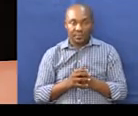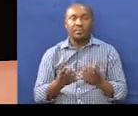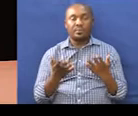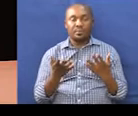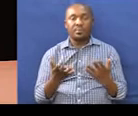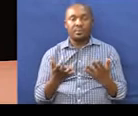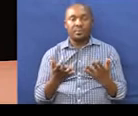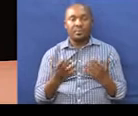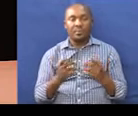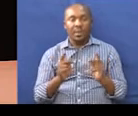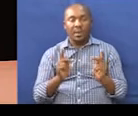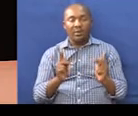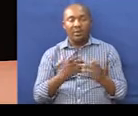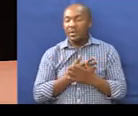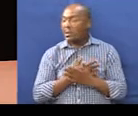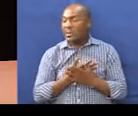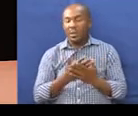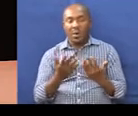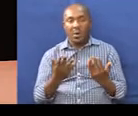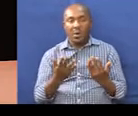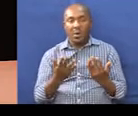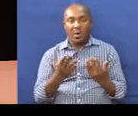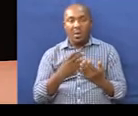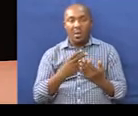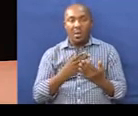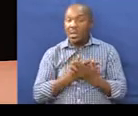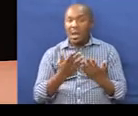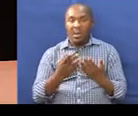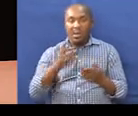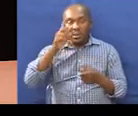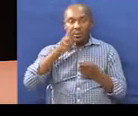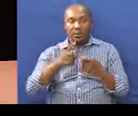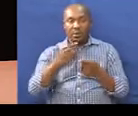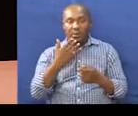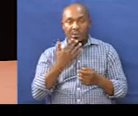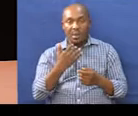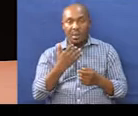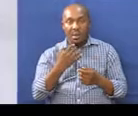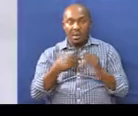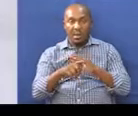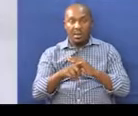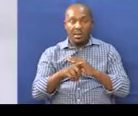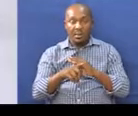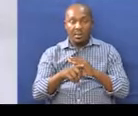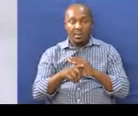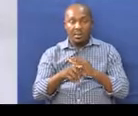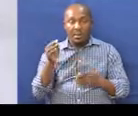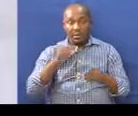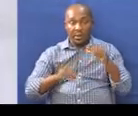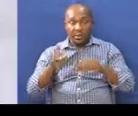If there were no non-reducing sugar in the food content, the